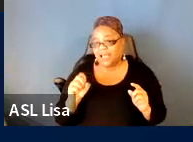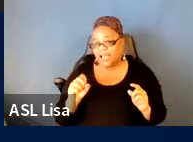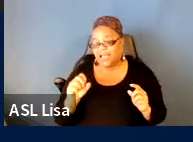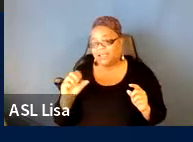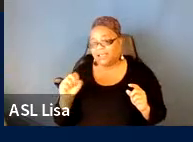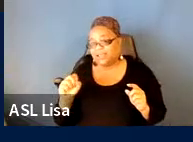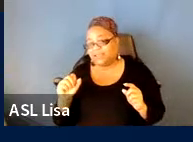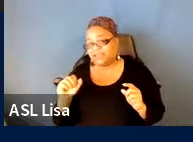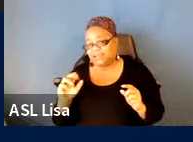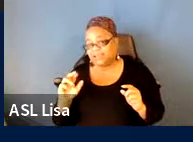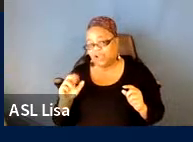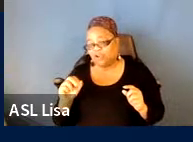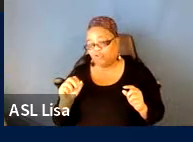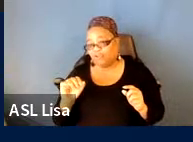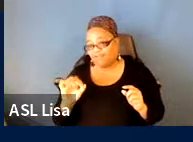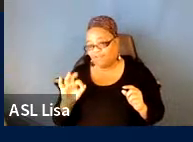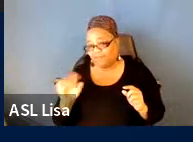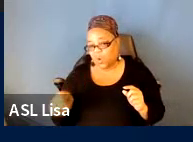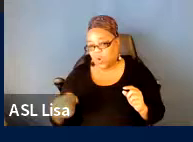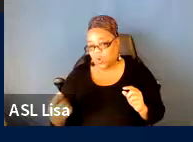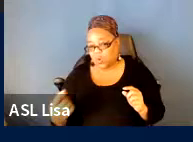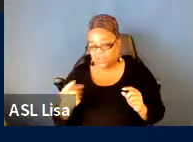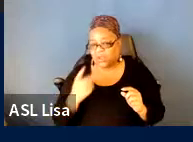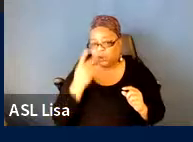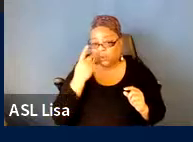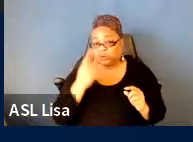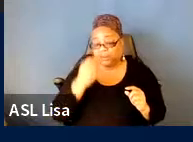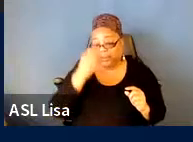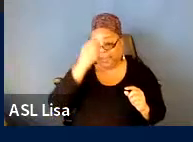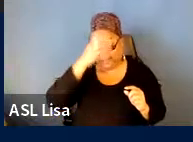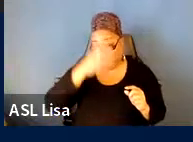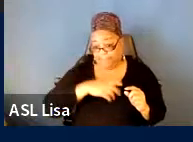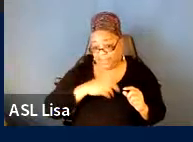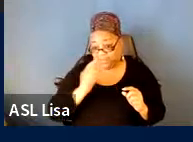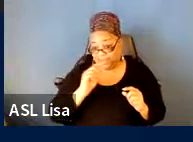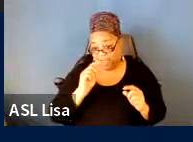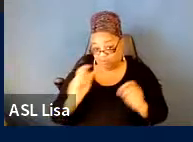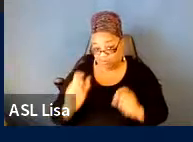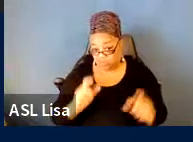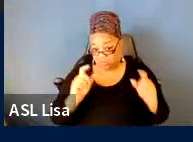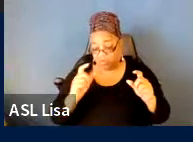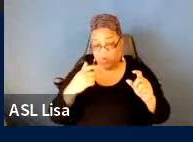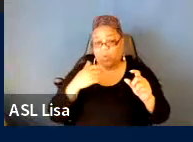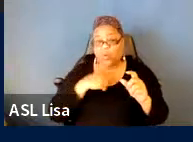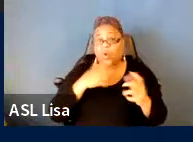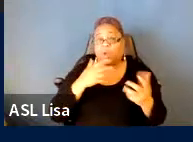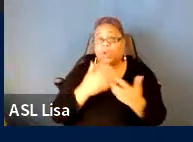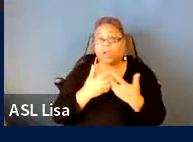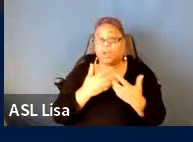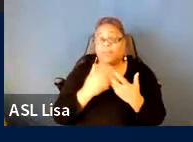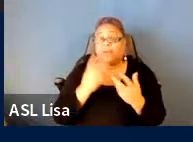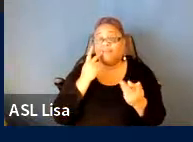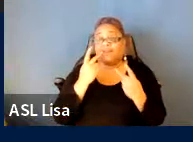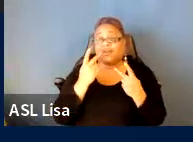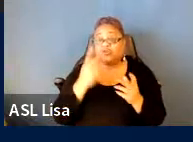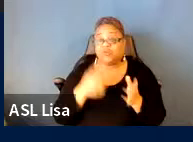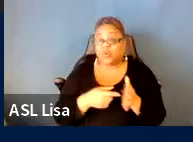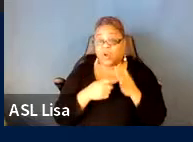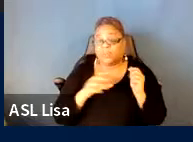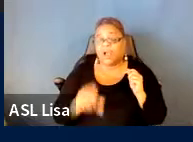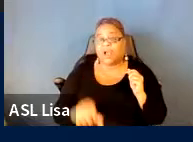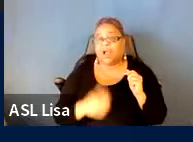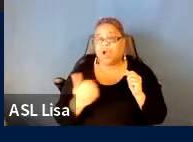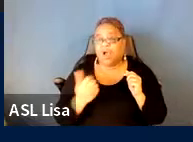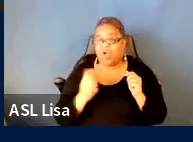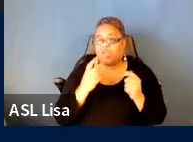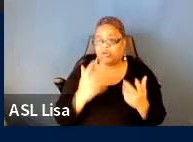restroom signs where they have two signs, one that meets the visual requirements and one to meet the tactile requirements. You can